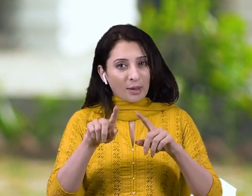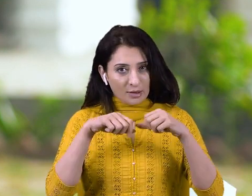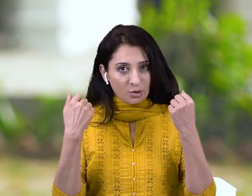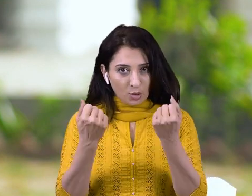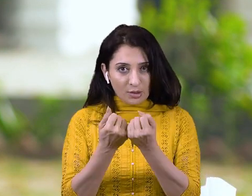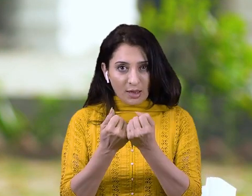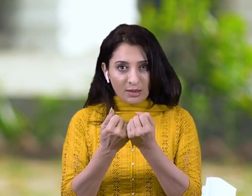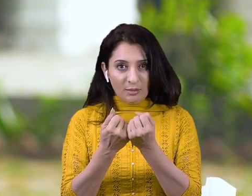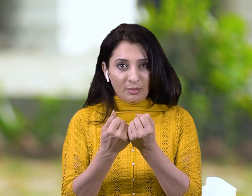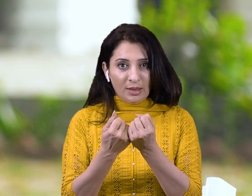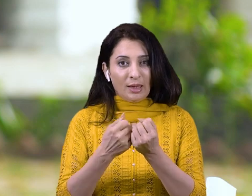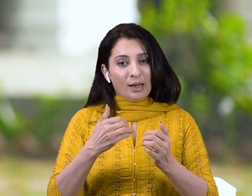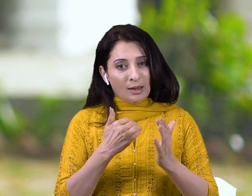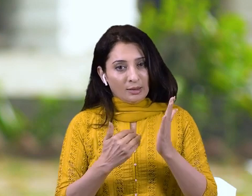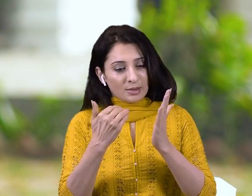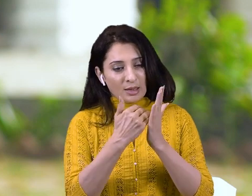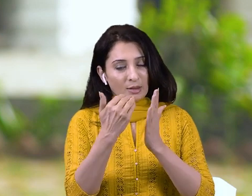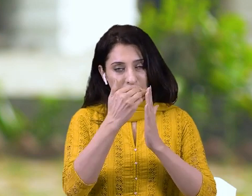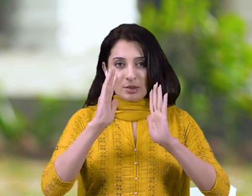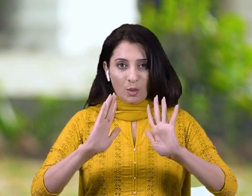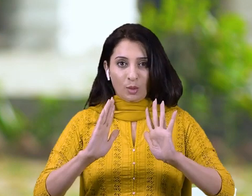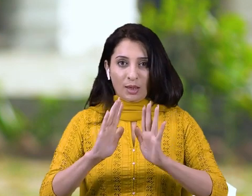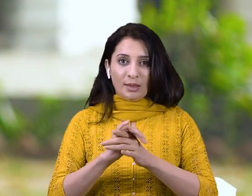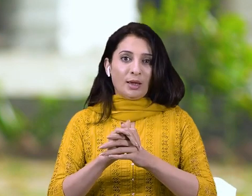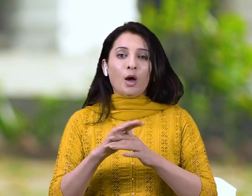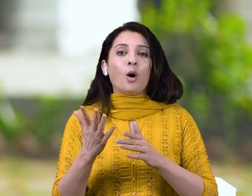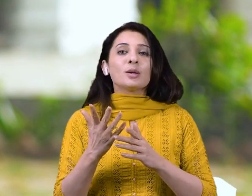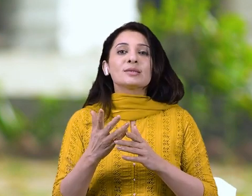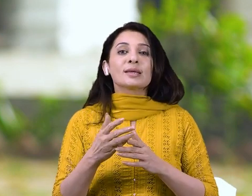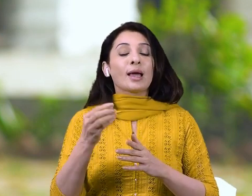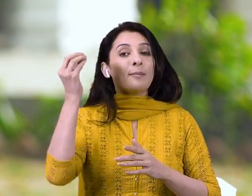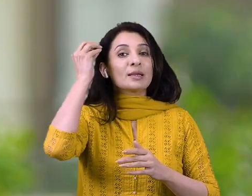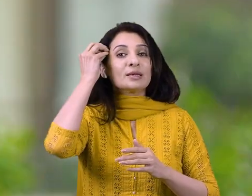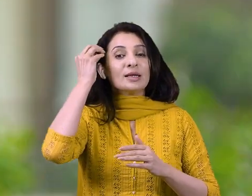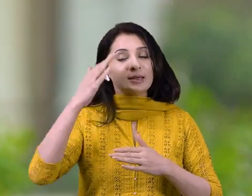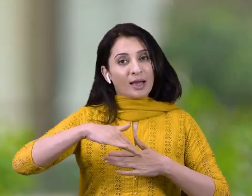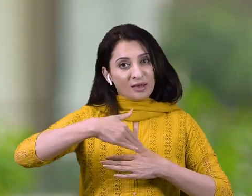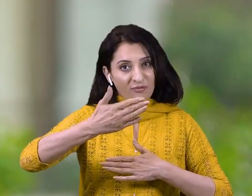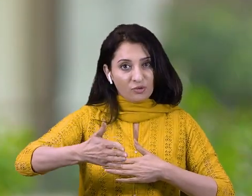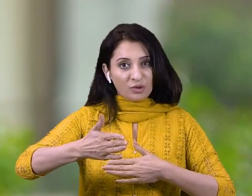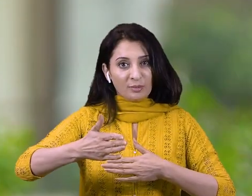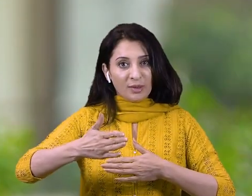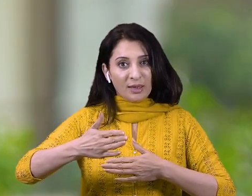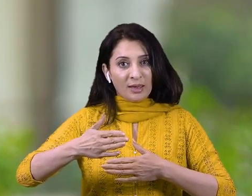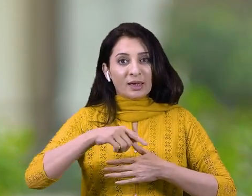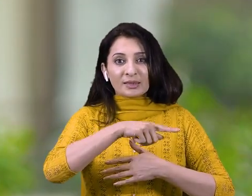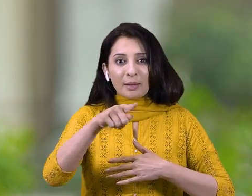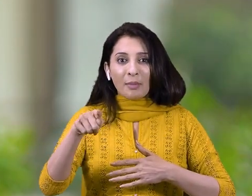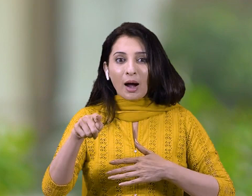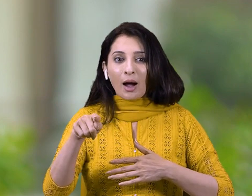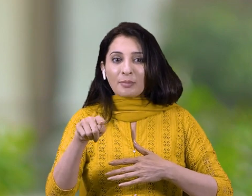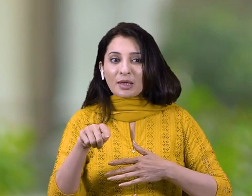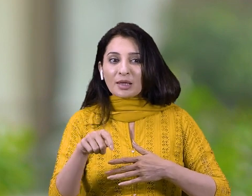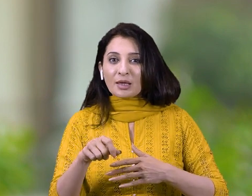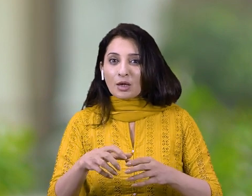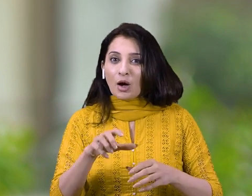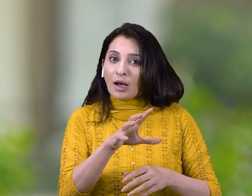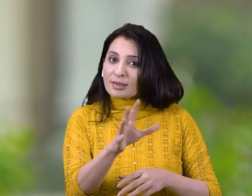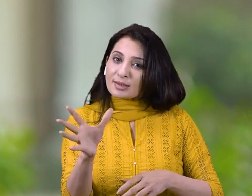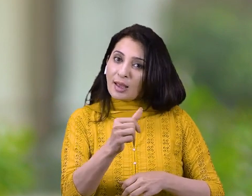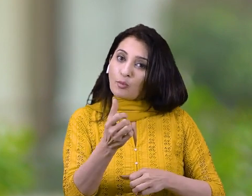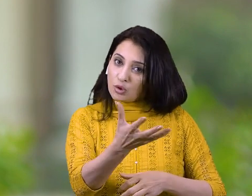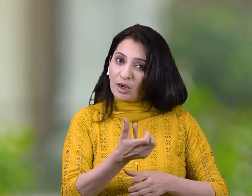our society has developed in that regard. And I think that's just an indication to show that within the future, when your fundamentals are right,